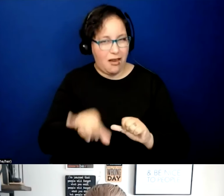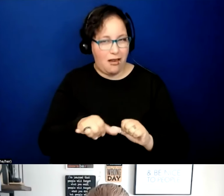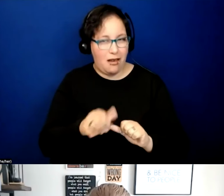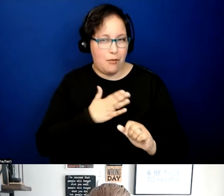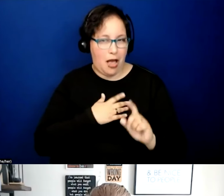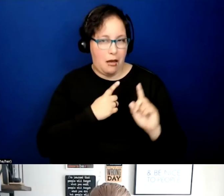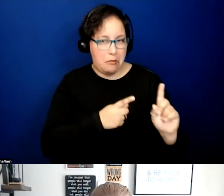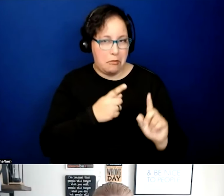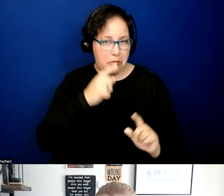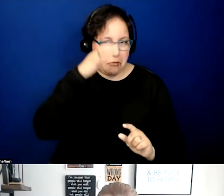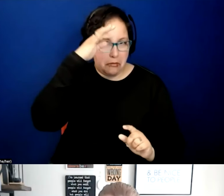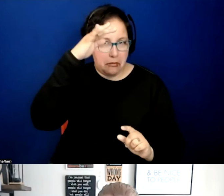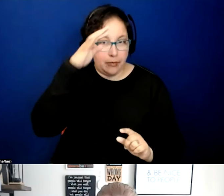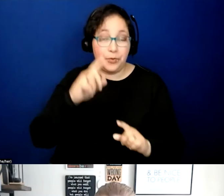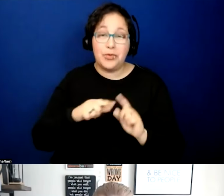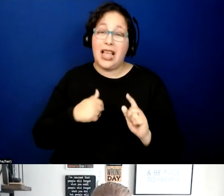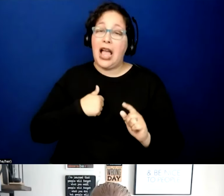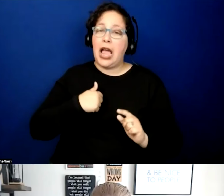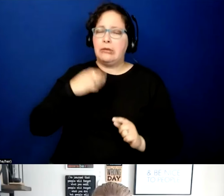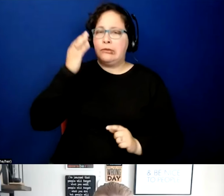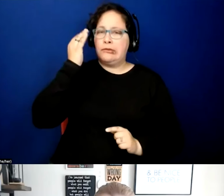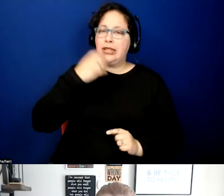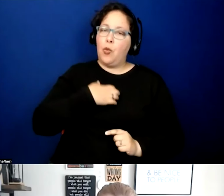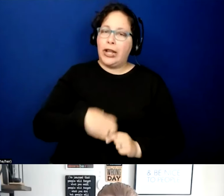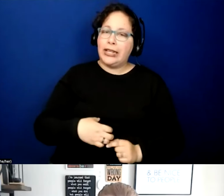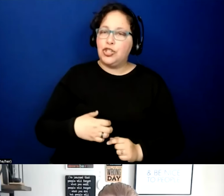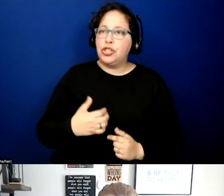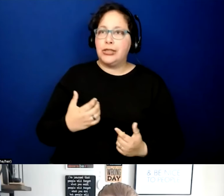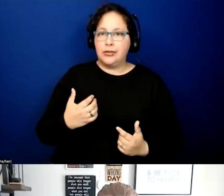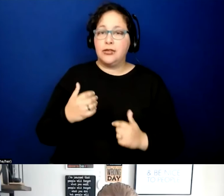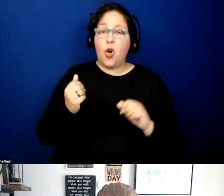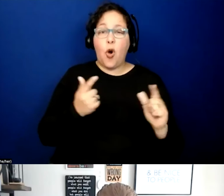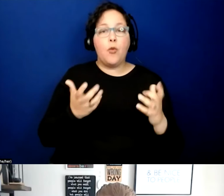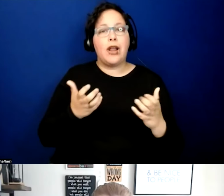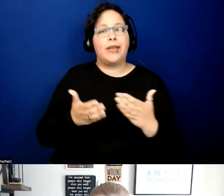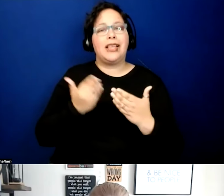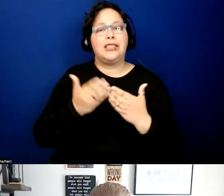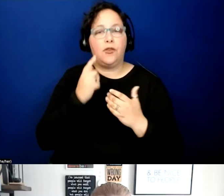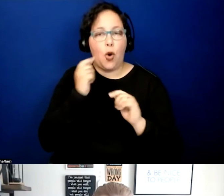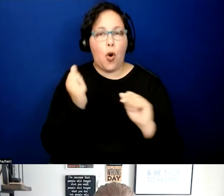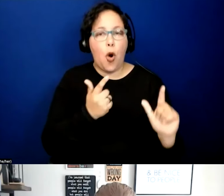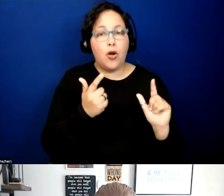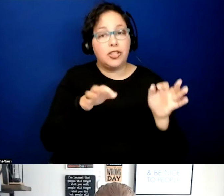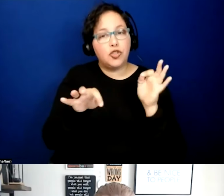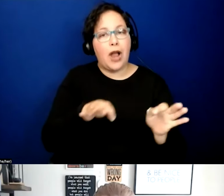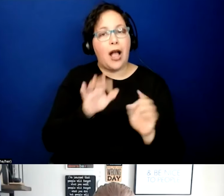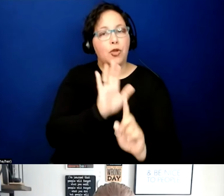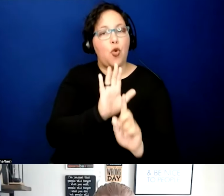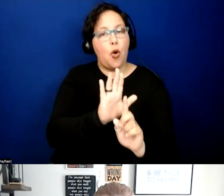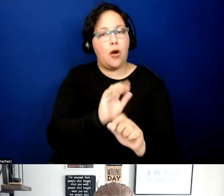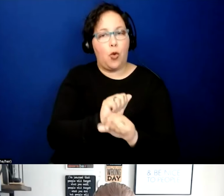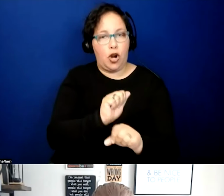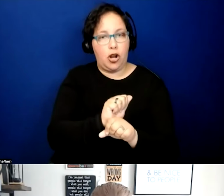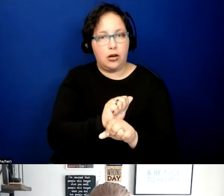what I wish we could do is as a community kind of like make it easier for everyone to describe their own work so